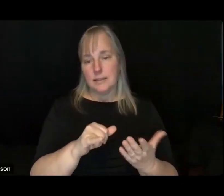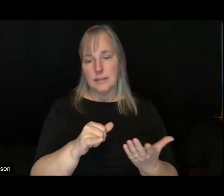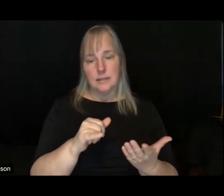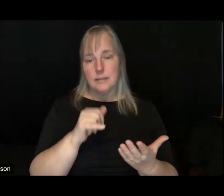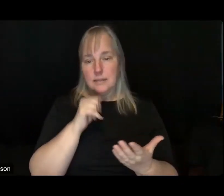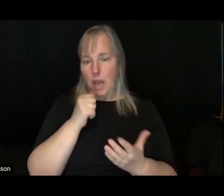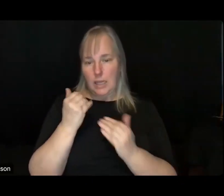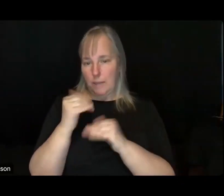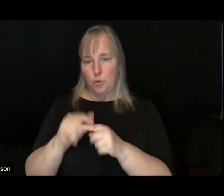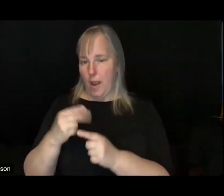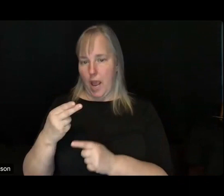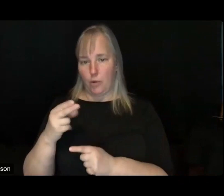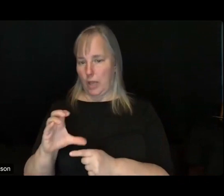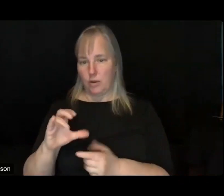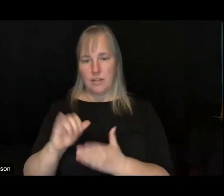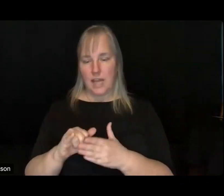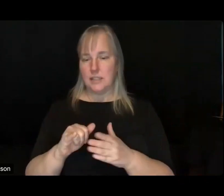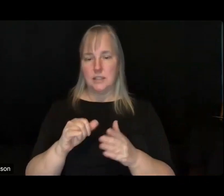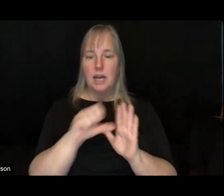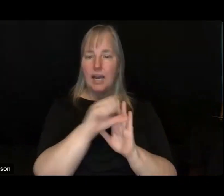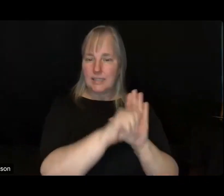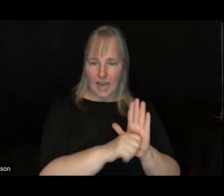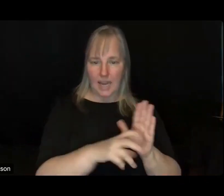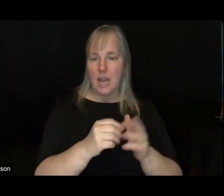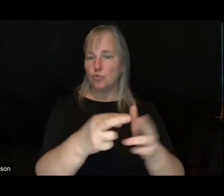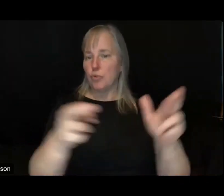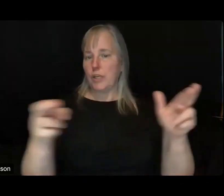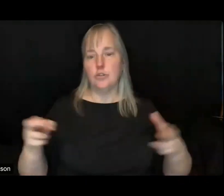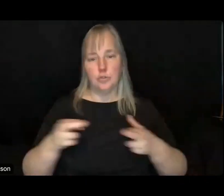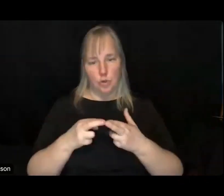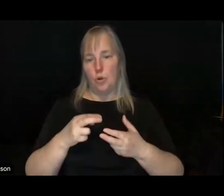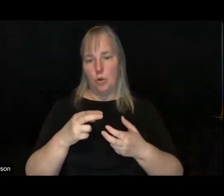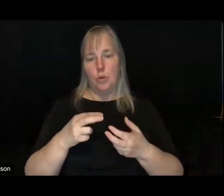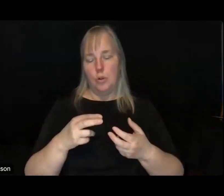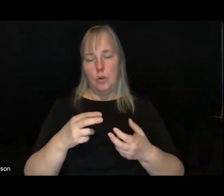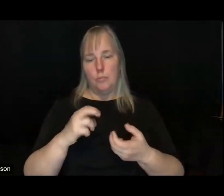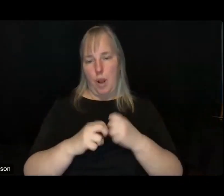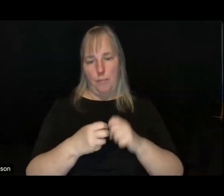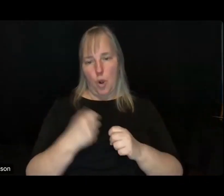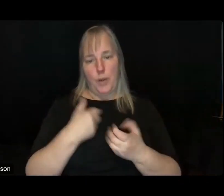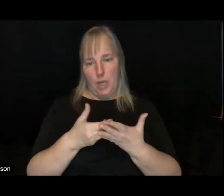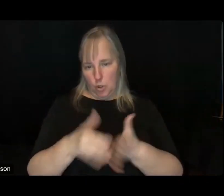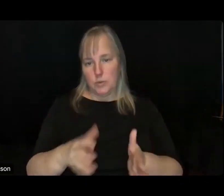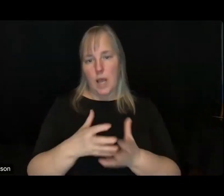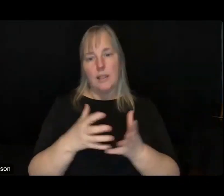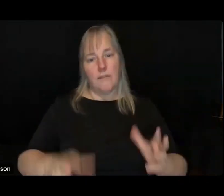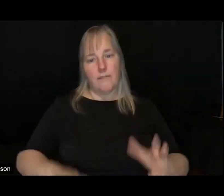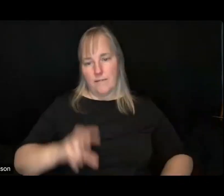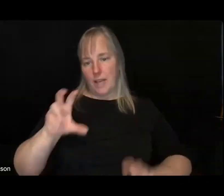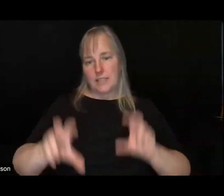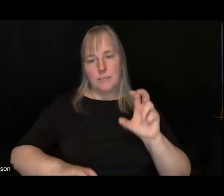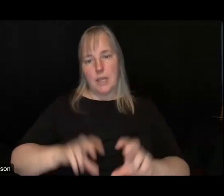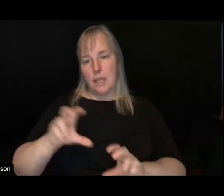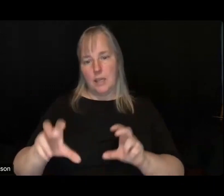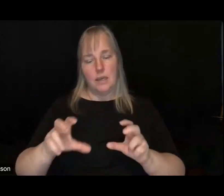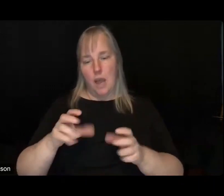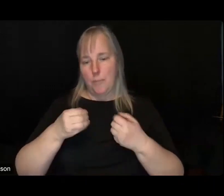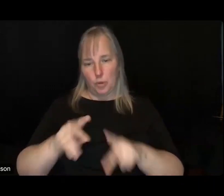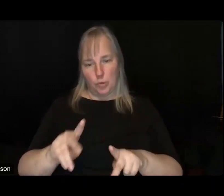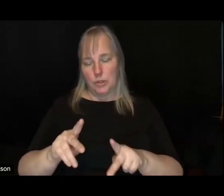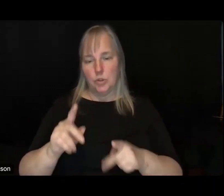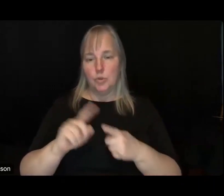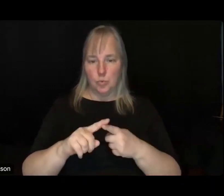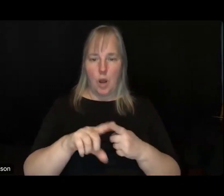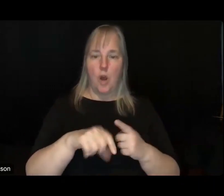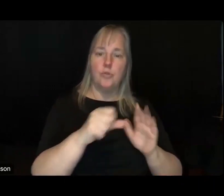problem. That is a state and sort of a regional problem. We do lose a lot of our investment opportunities to states like